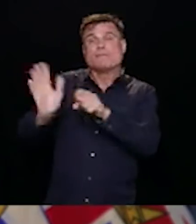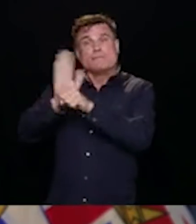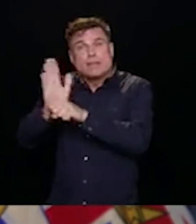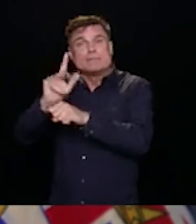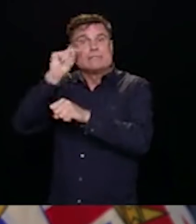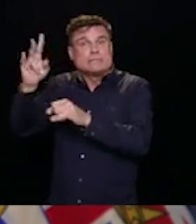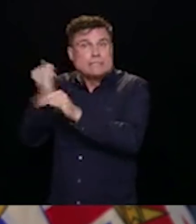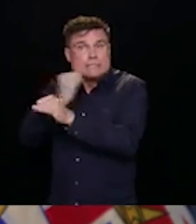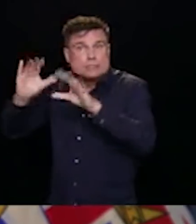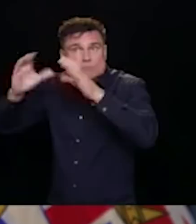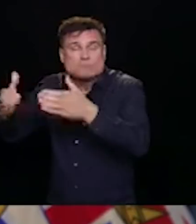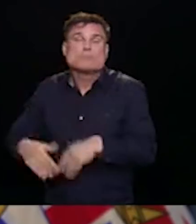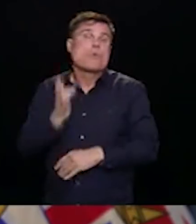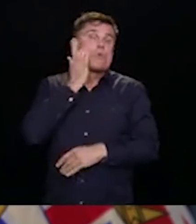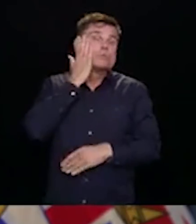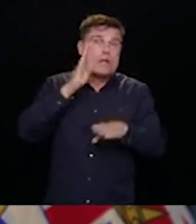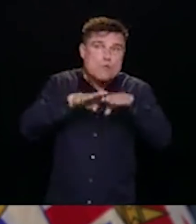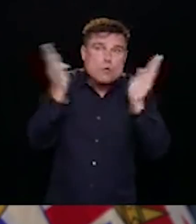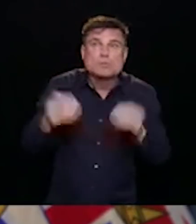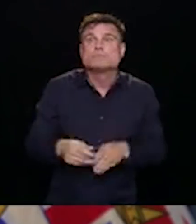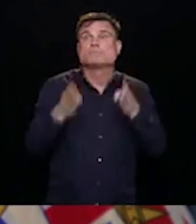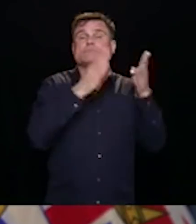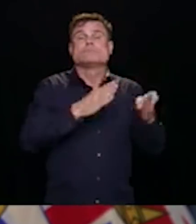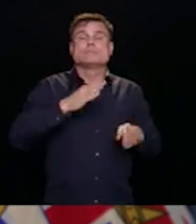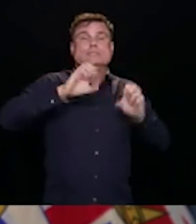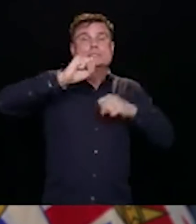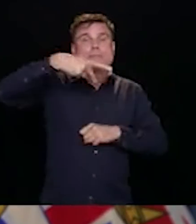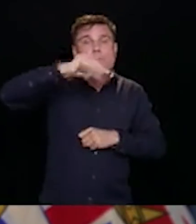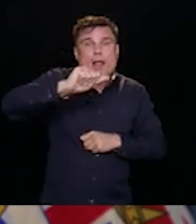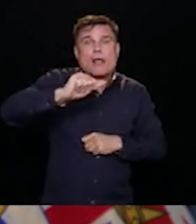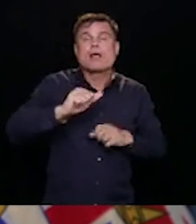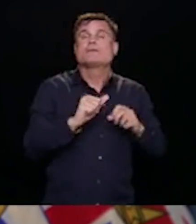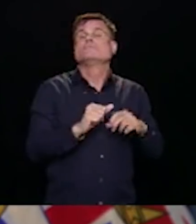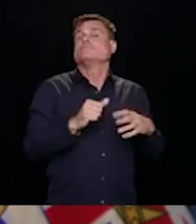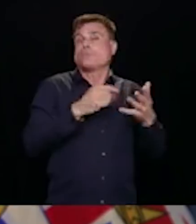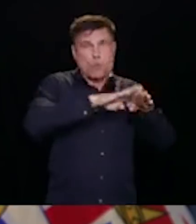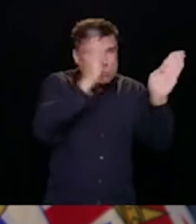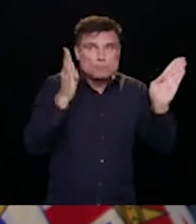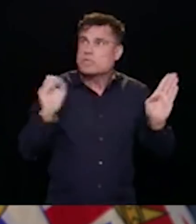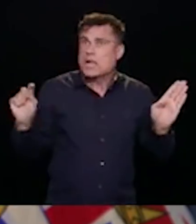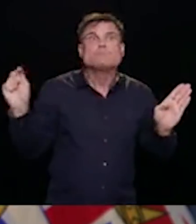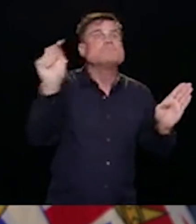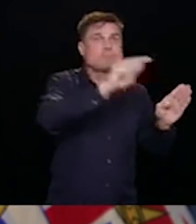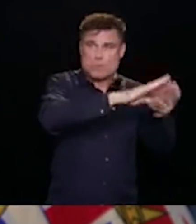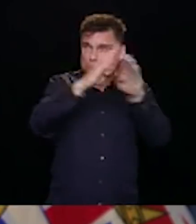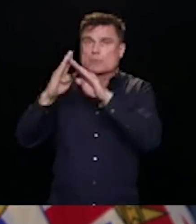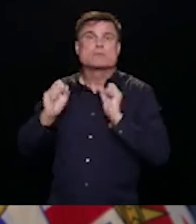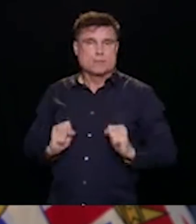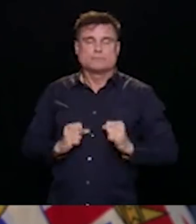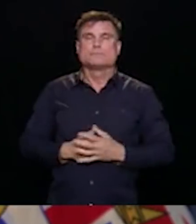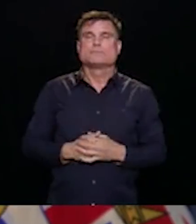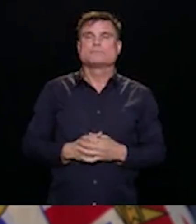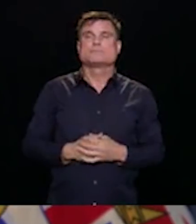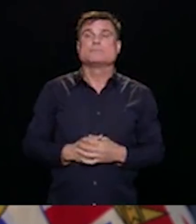spas, can reopen with safety measures and precautions in place. Many businesses that have remained